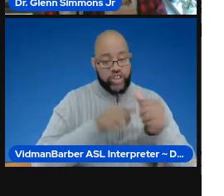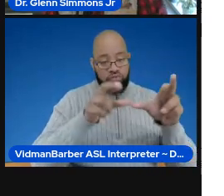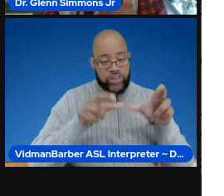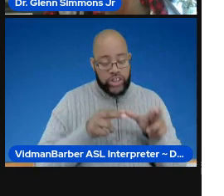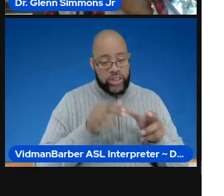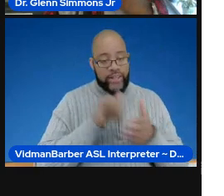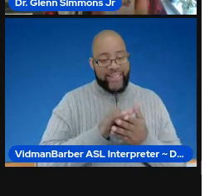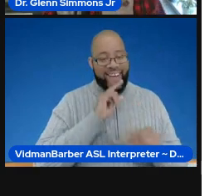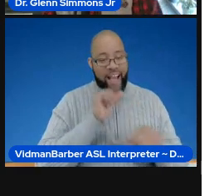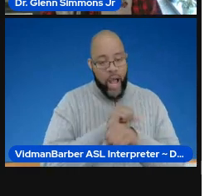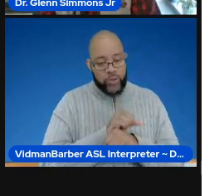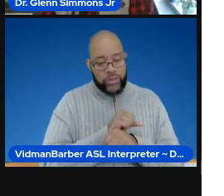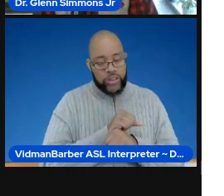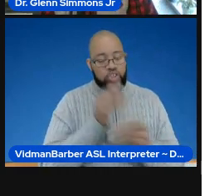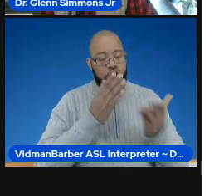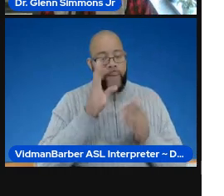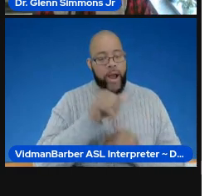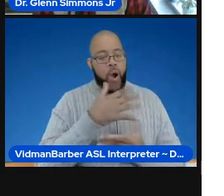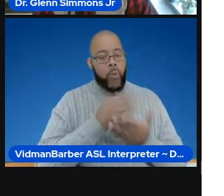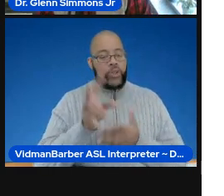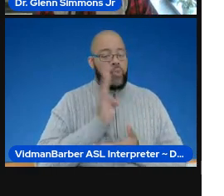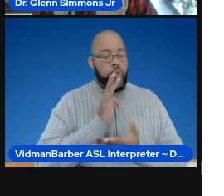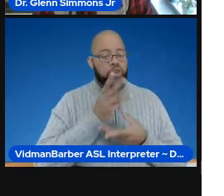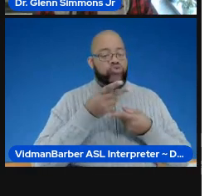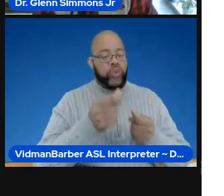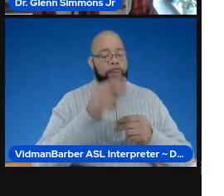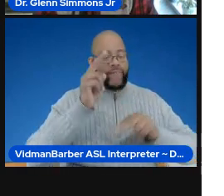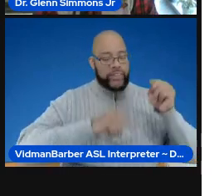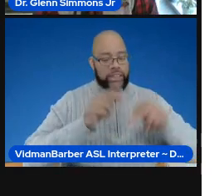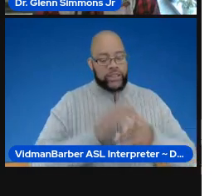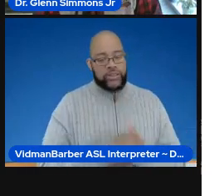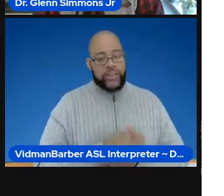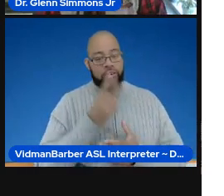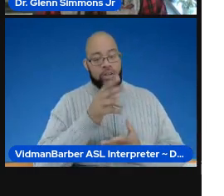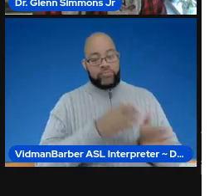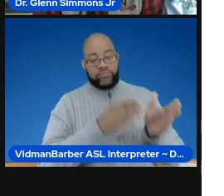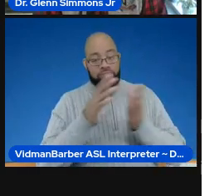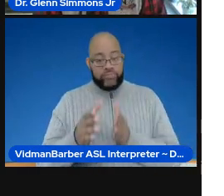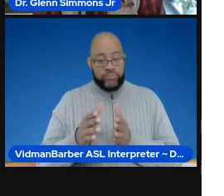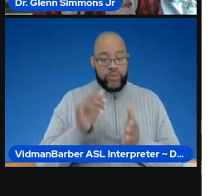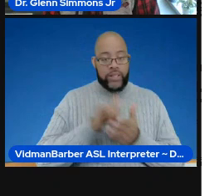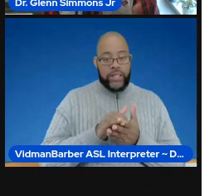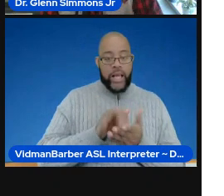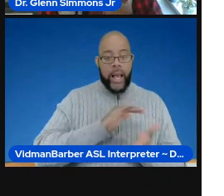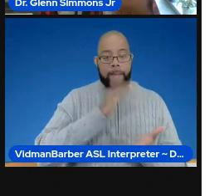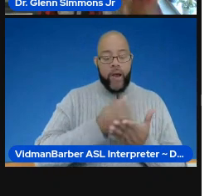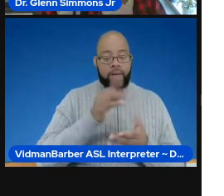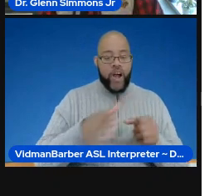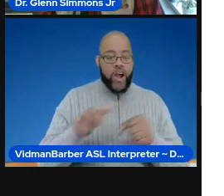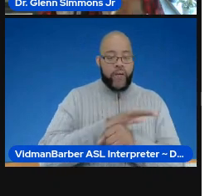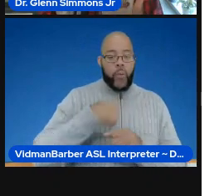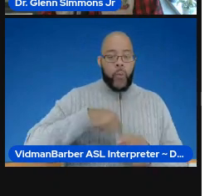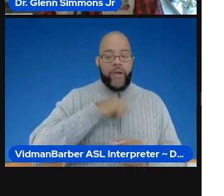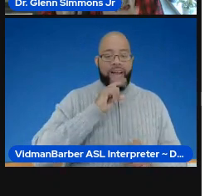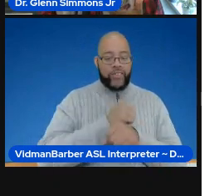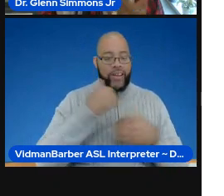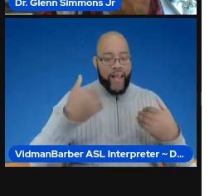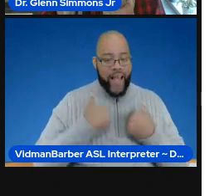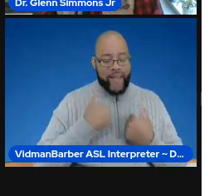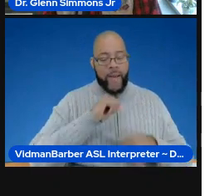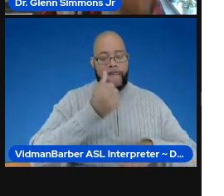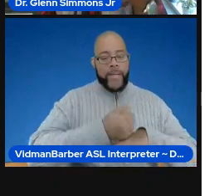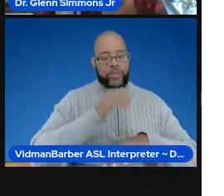that's actually served by a wastewater treatment facility. And then if you look over here, this is the amount of coverage we actually had based on